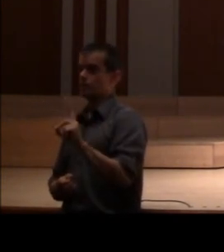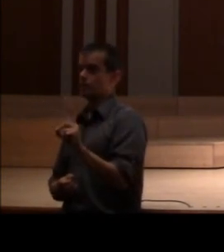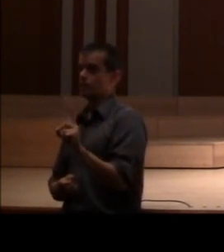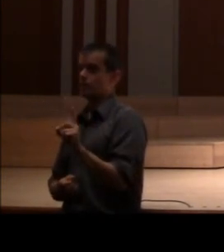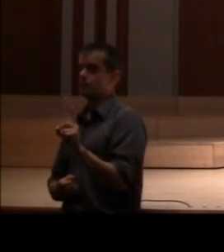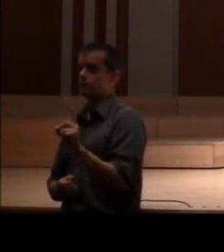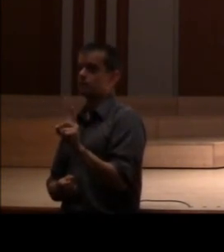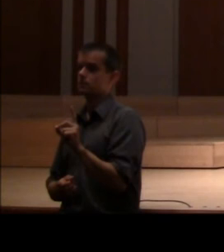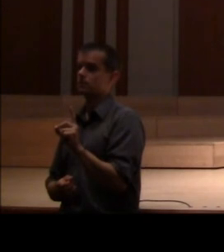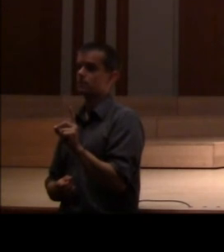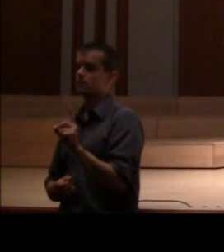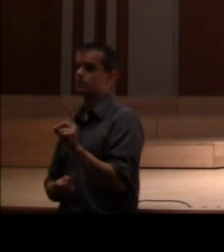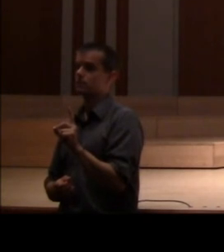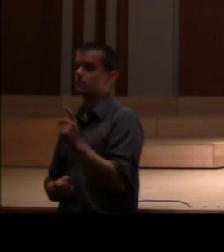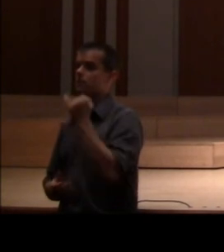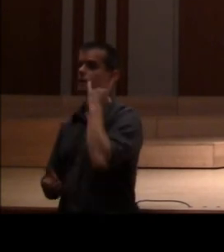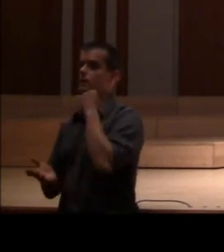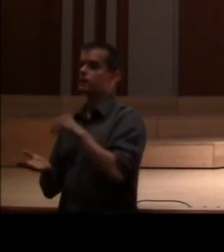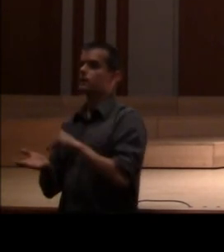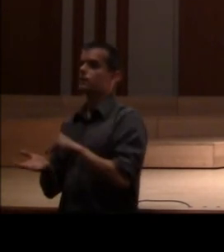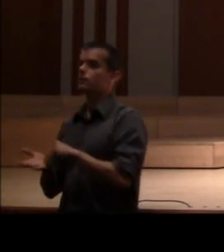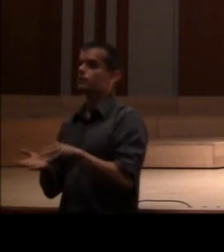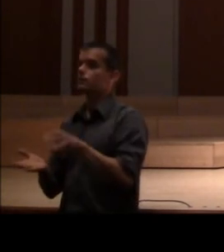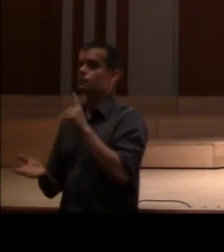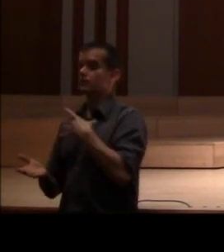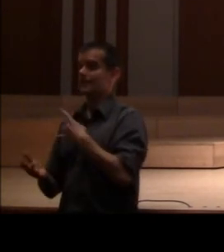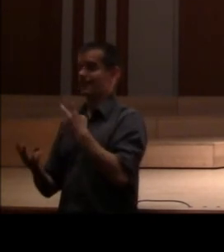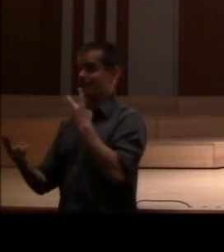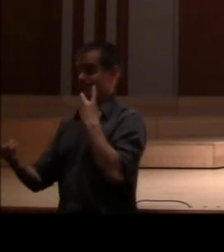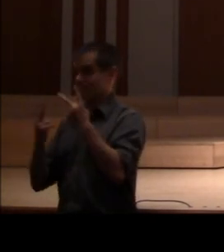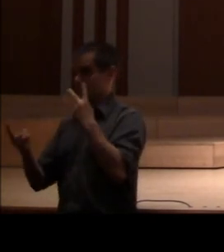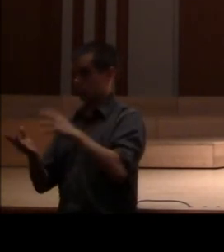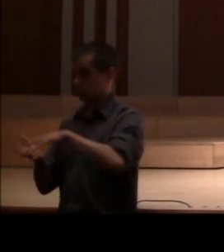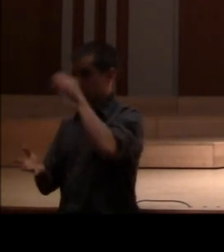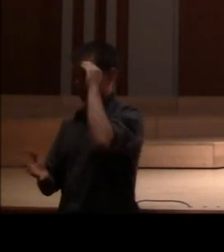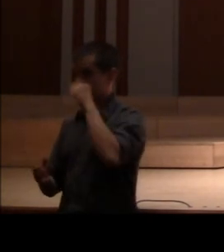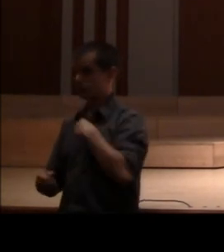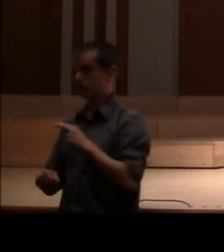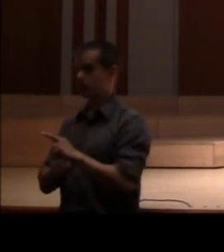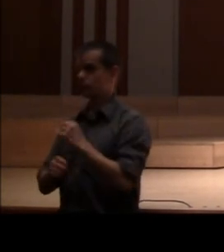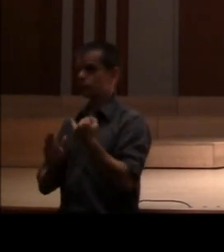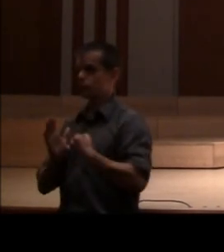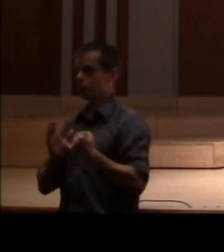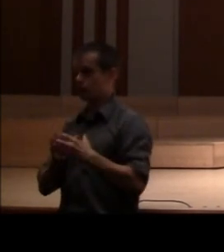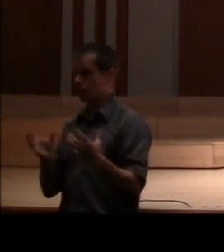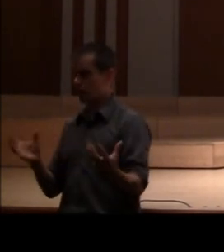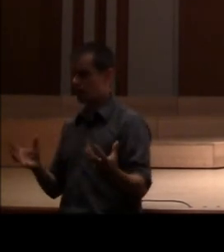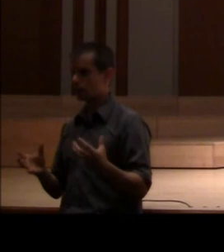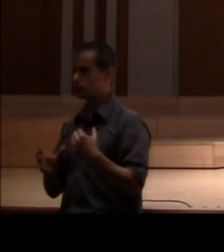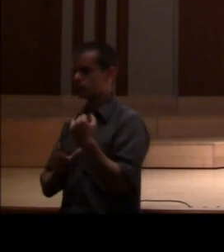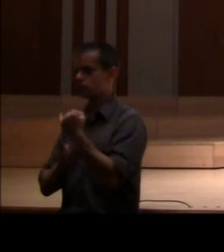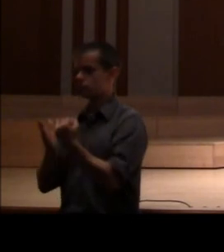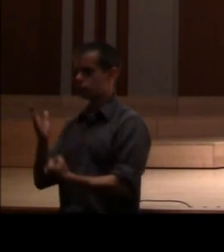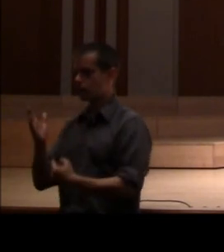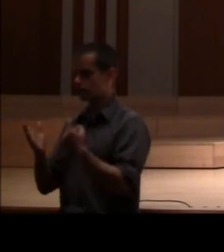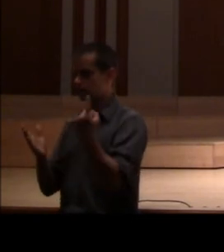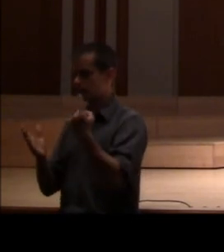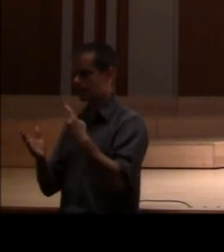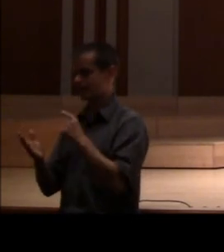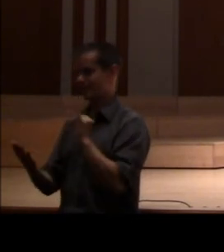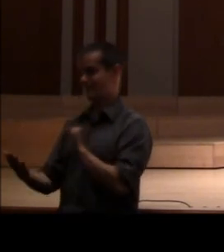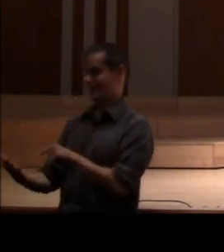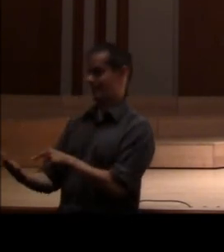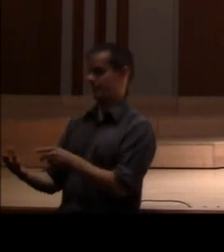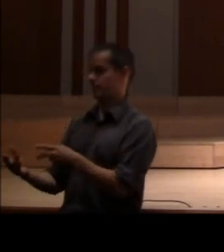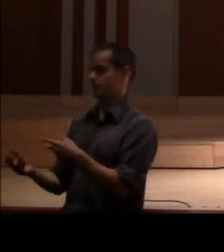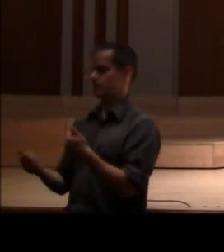say if students really like visual learning, I use Drawing Pad a lot. I would draw something and then I would take that and